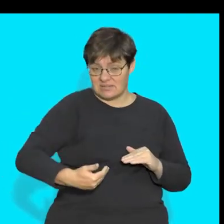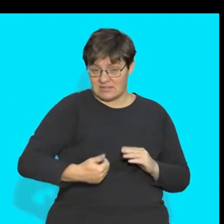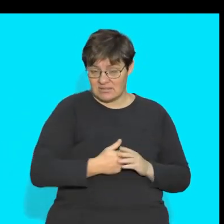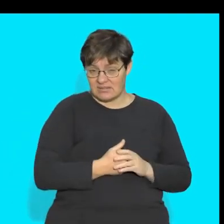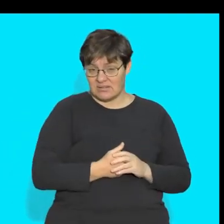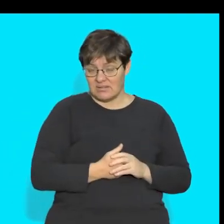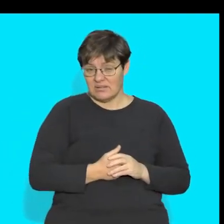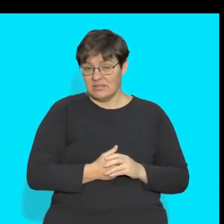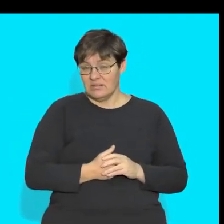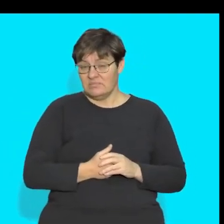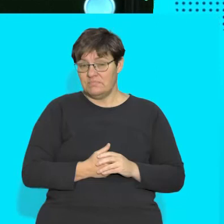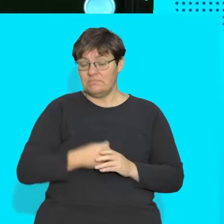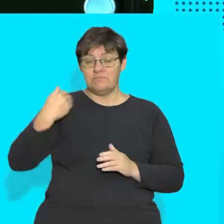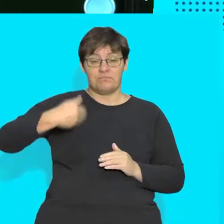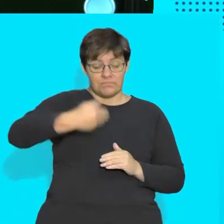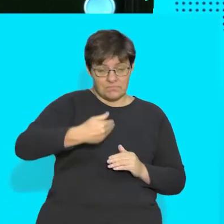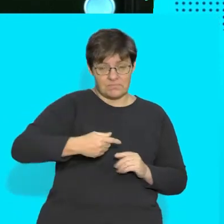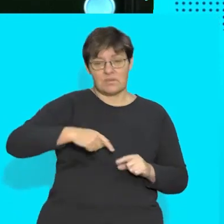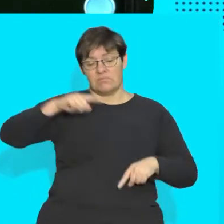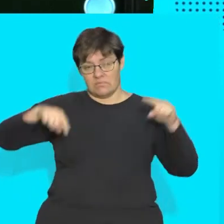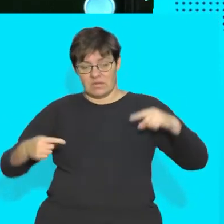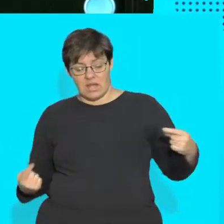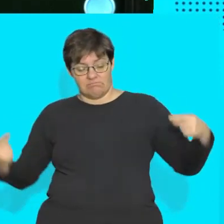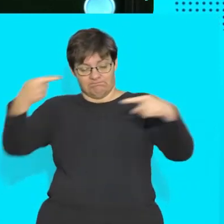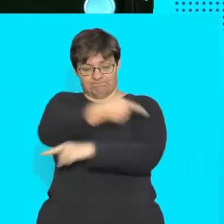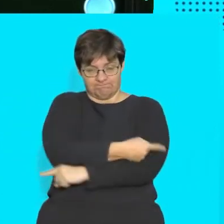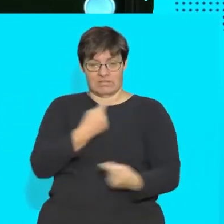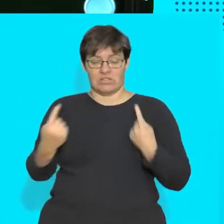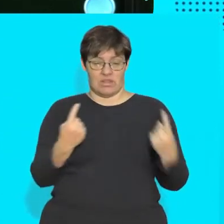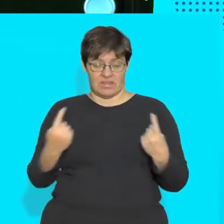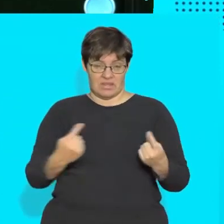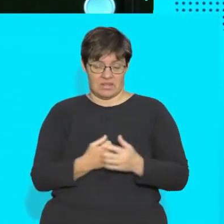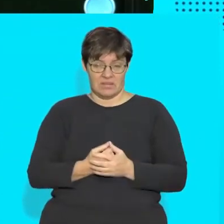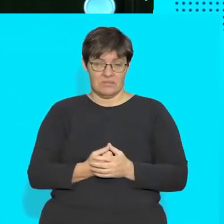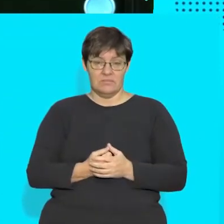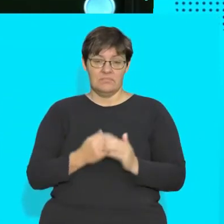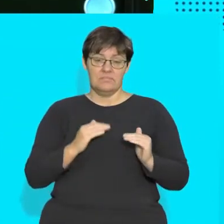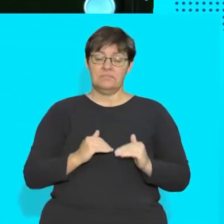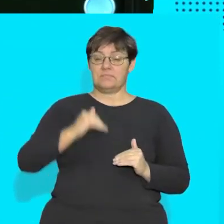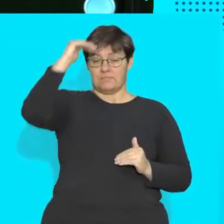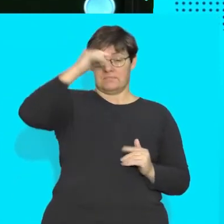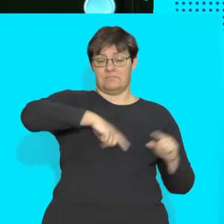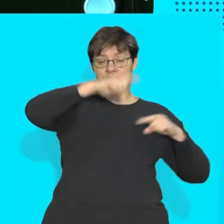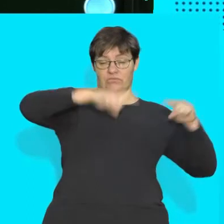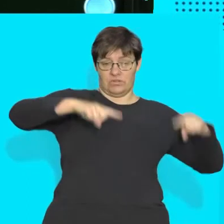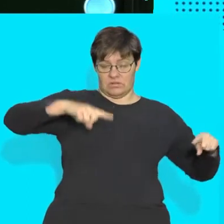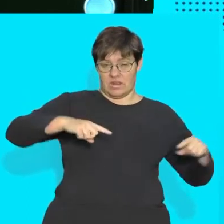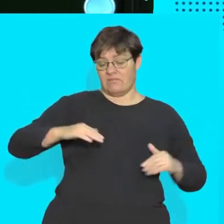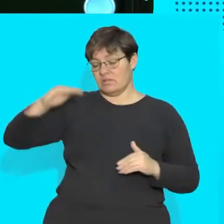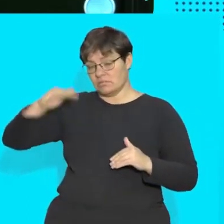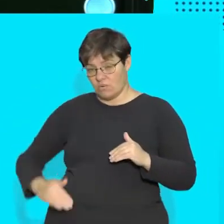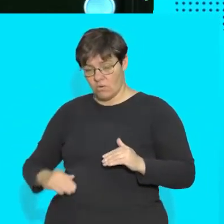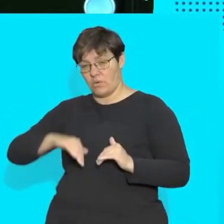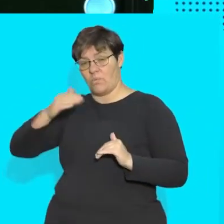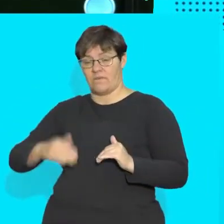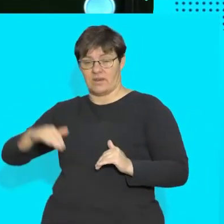frequency. Frequency and wavelength are the inverse of each other. So if we have a high frequency, we